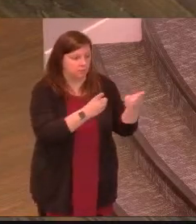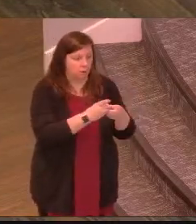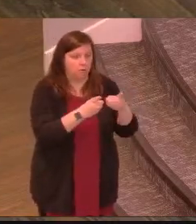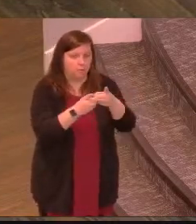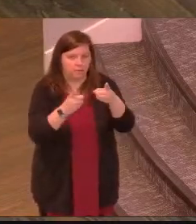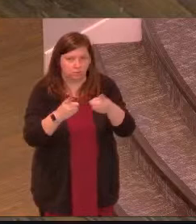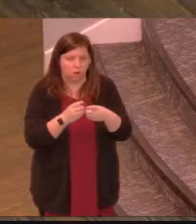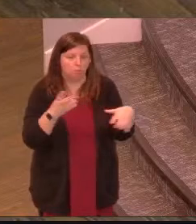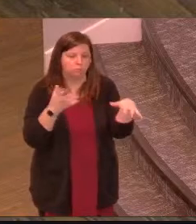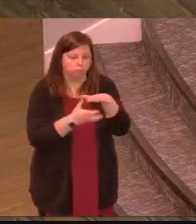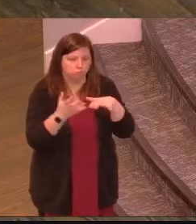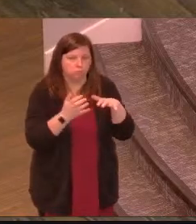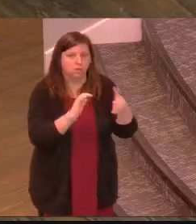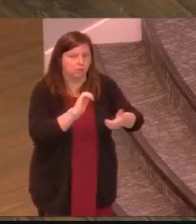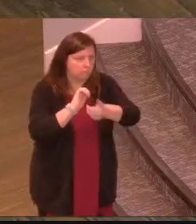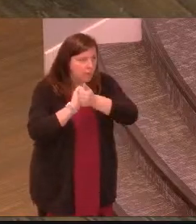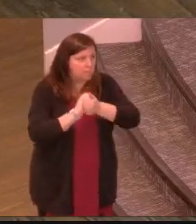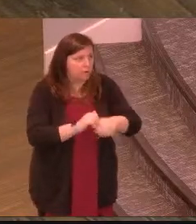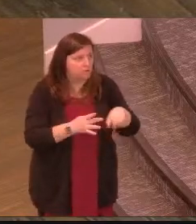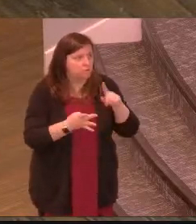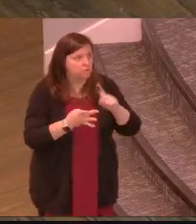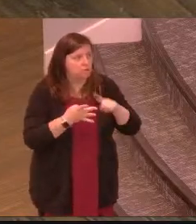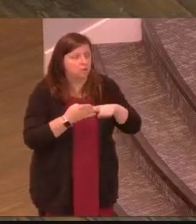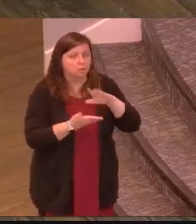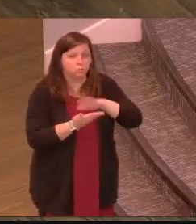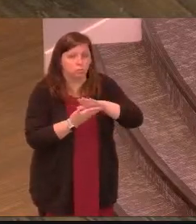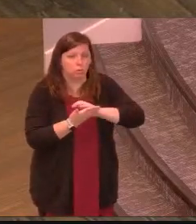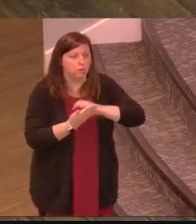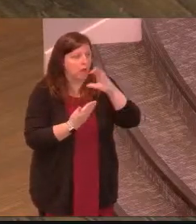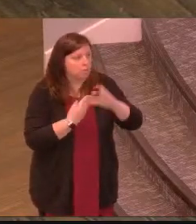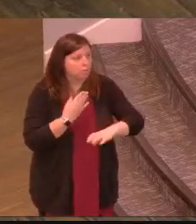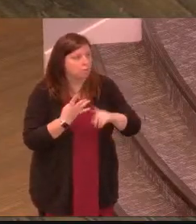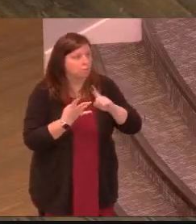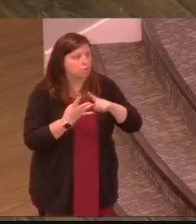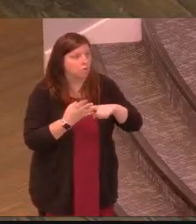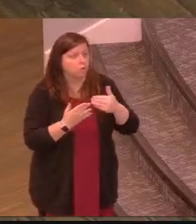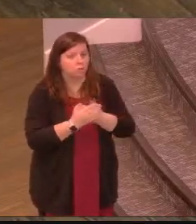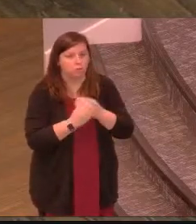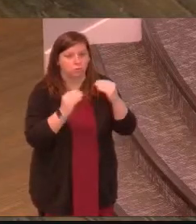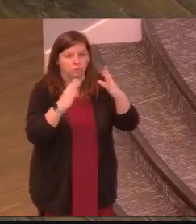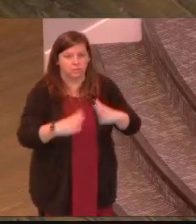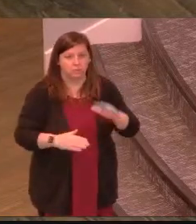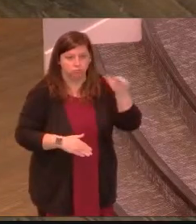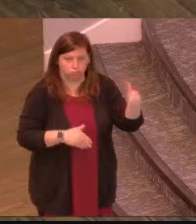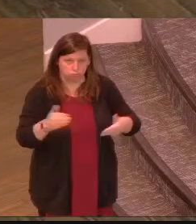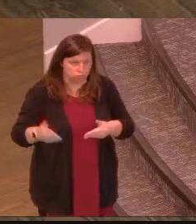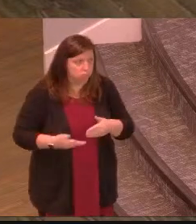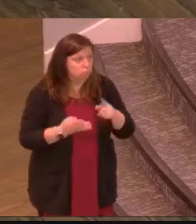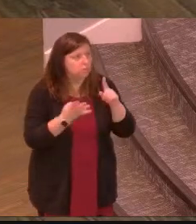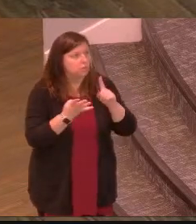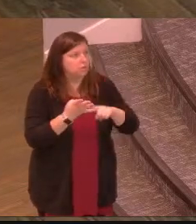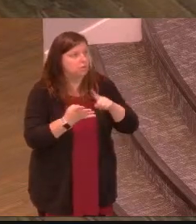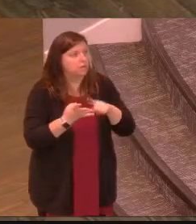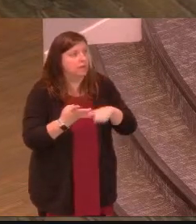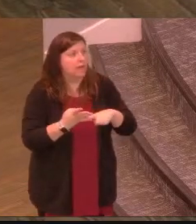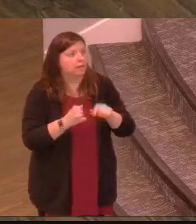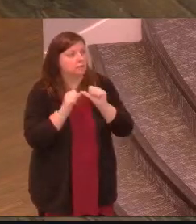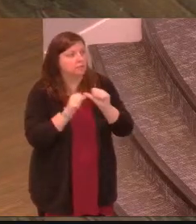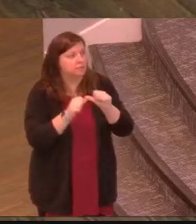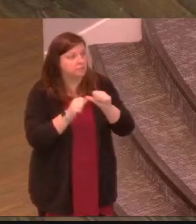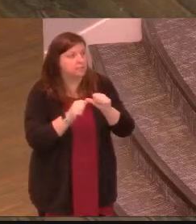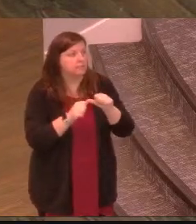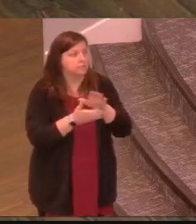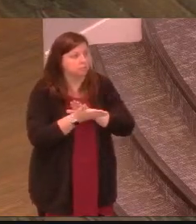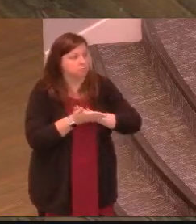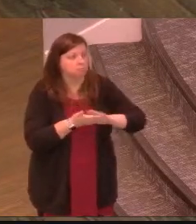the experience, and consistent, clean, readily available data. So once you've had a chance to